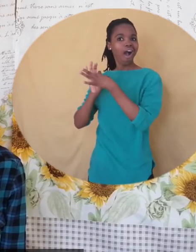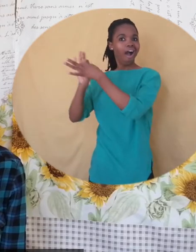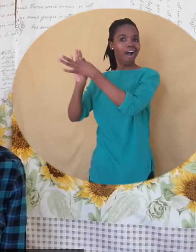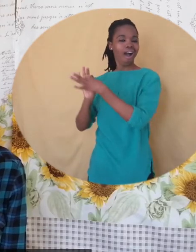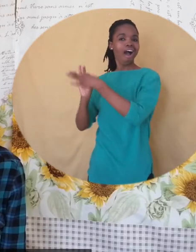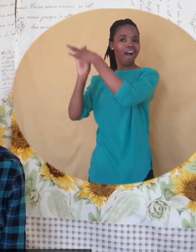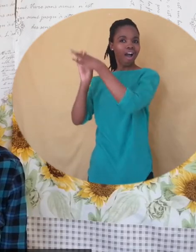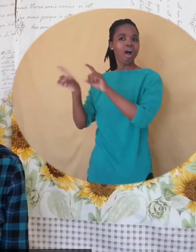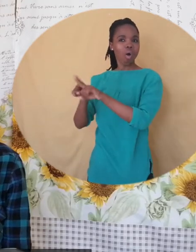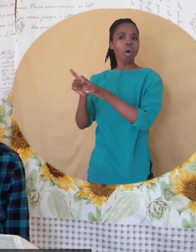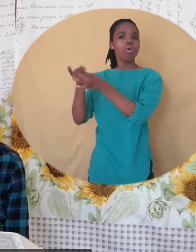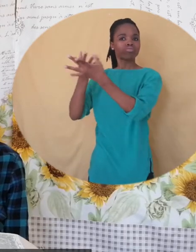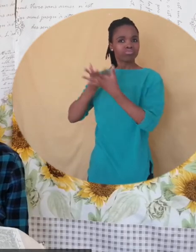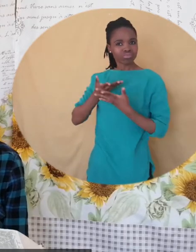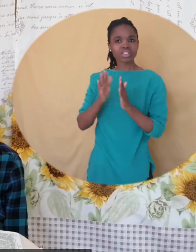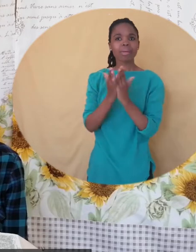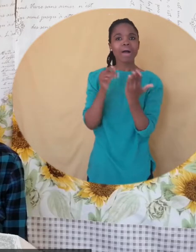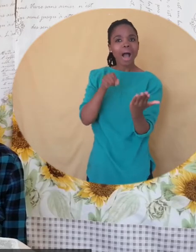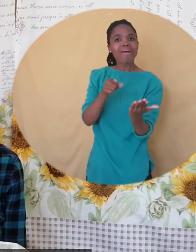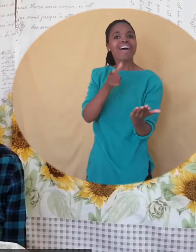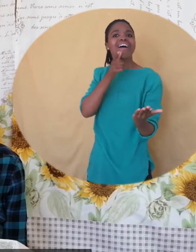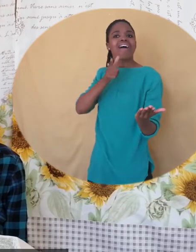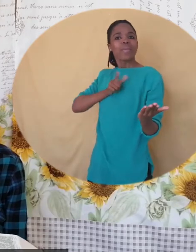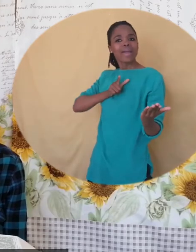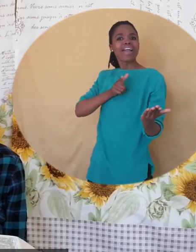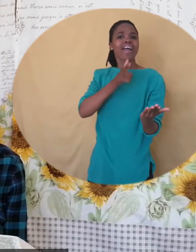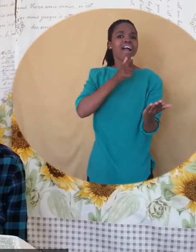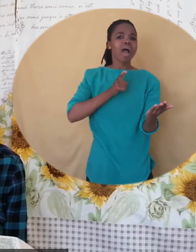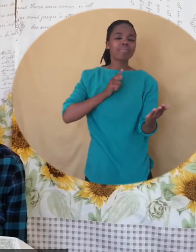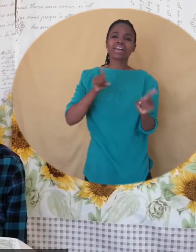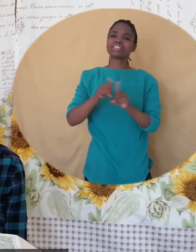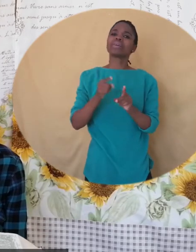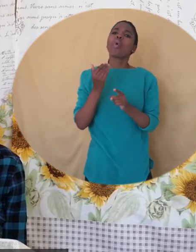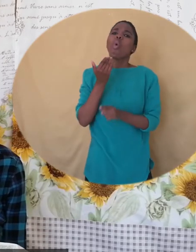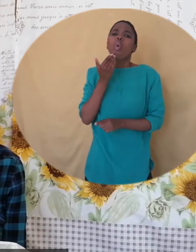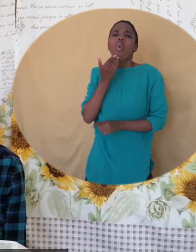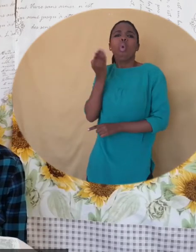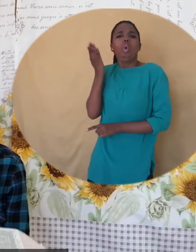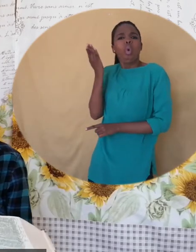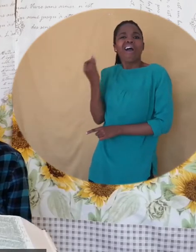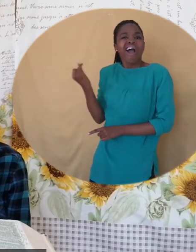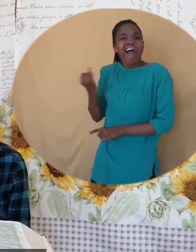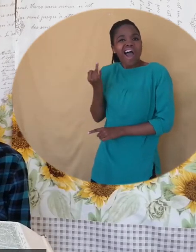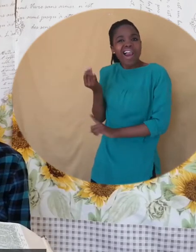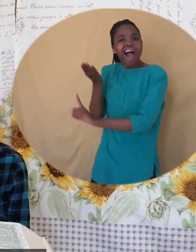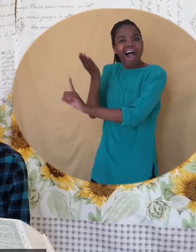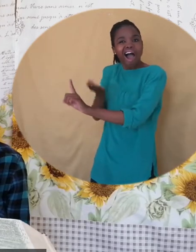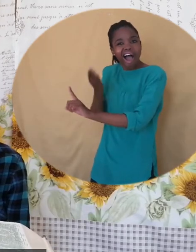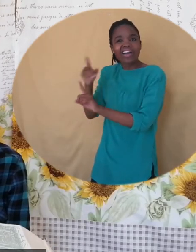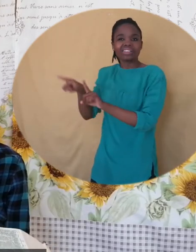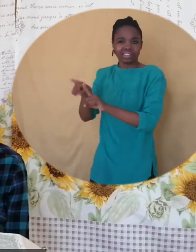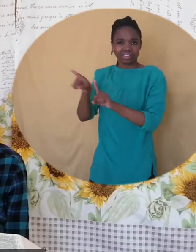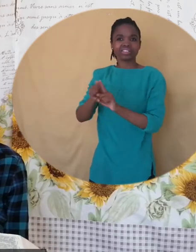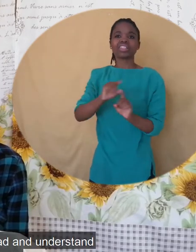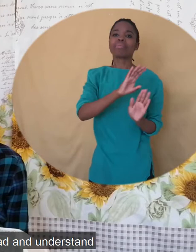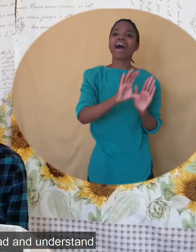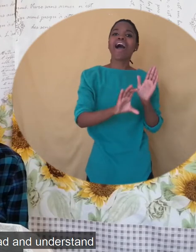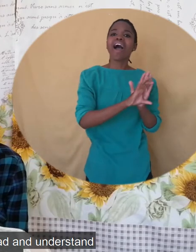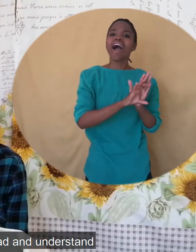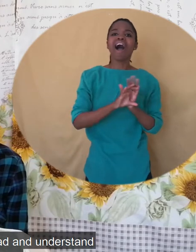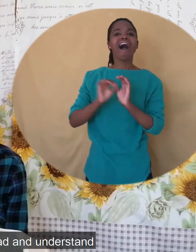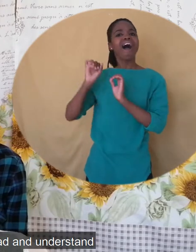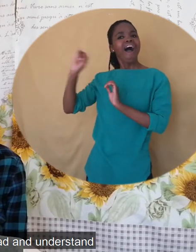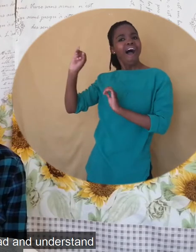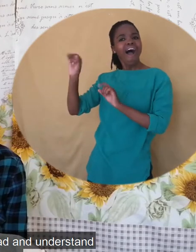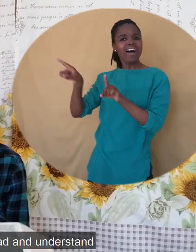He is. I feel like He's always speaking through His word. This is where we get to see His character. This is where He reveals Himself. And if you